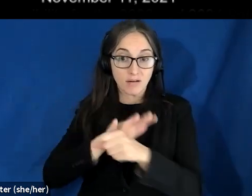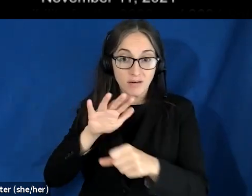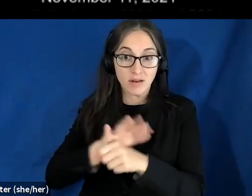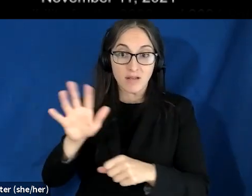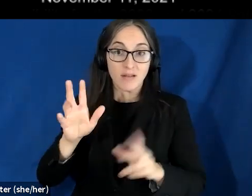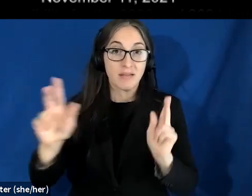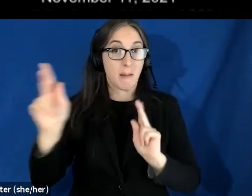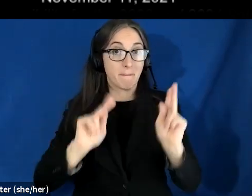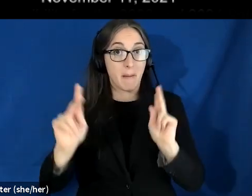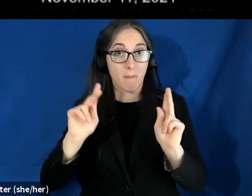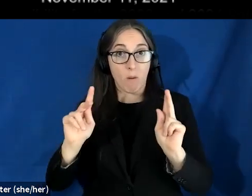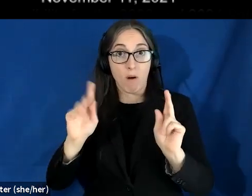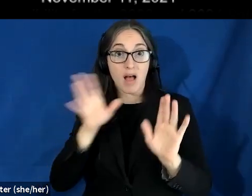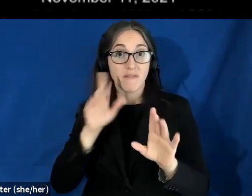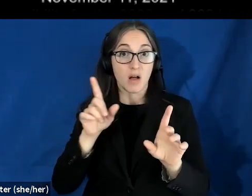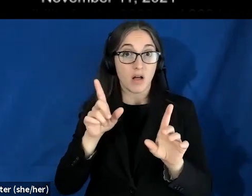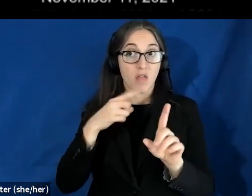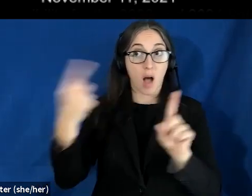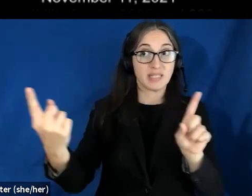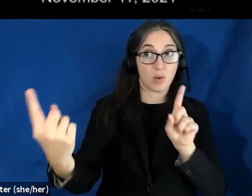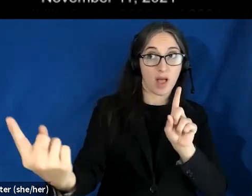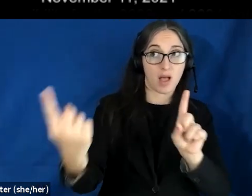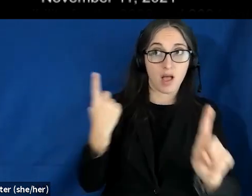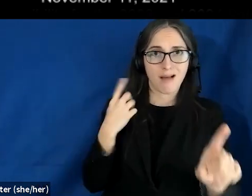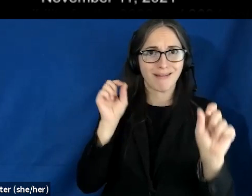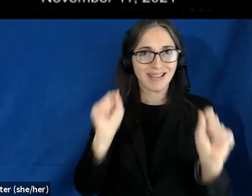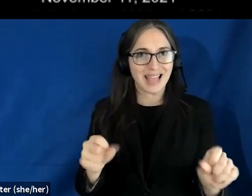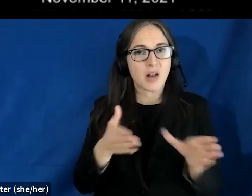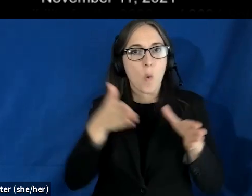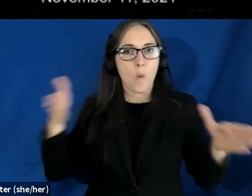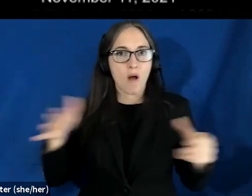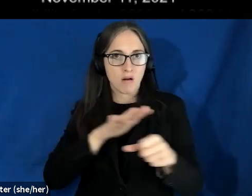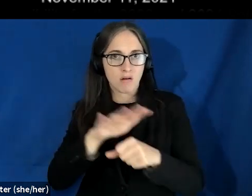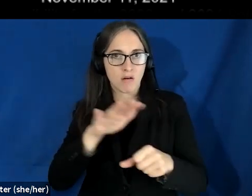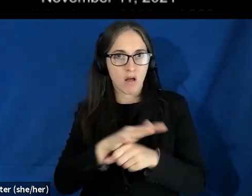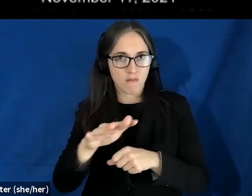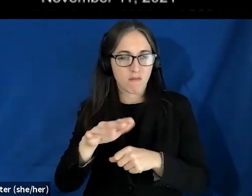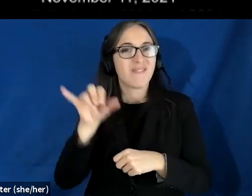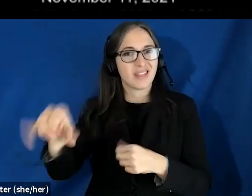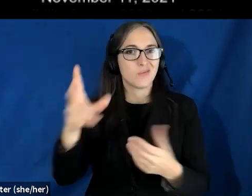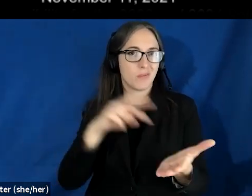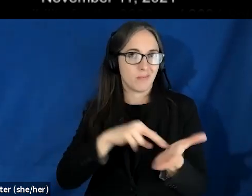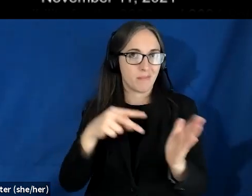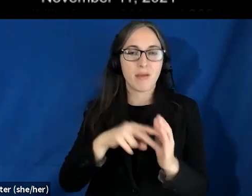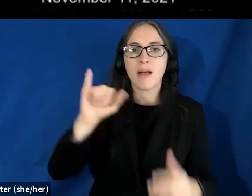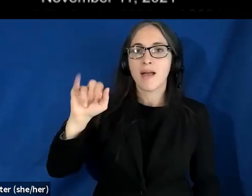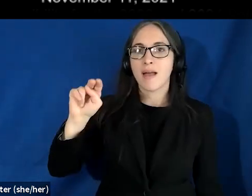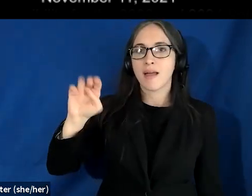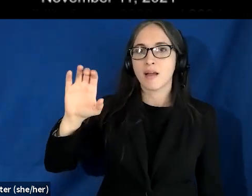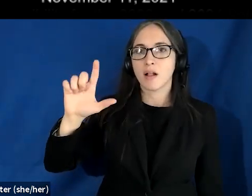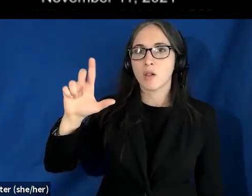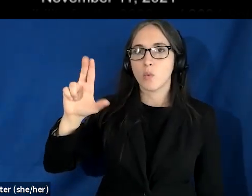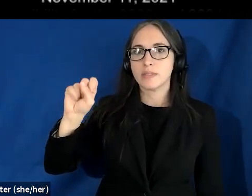can pass us while we're side by side. That is what inclusive means. And so universal design goes